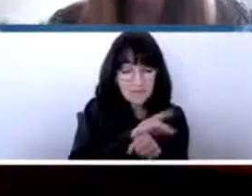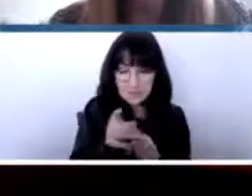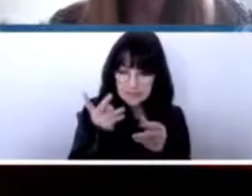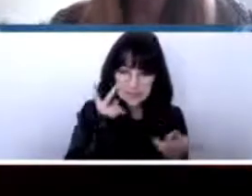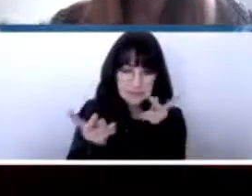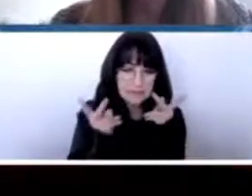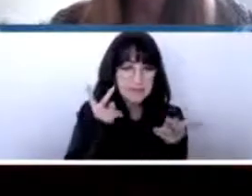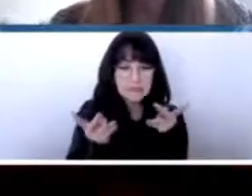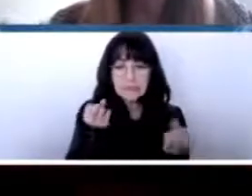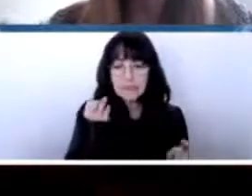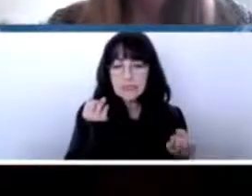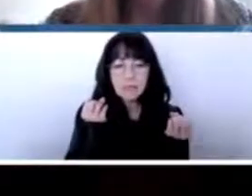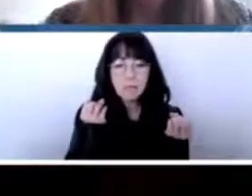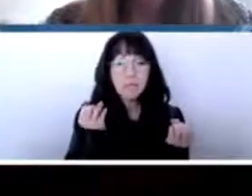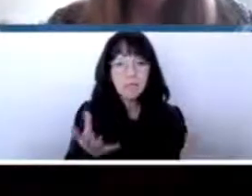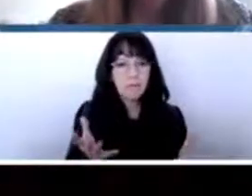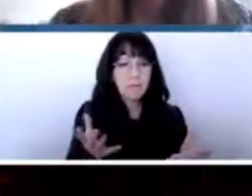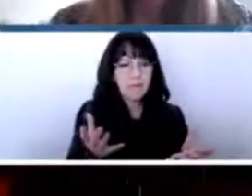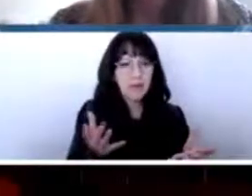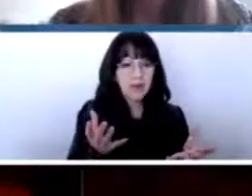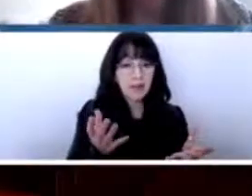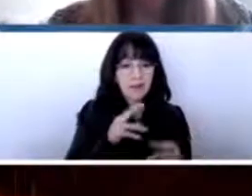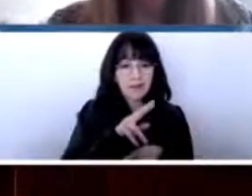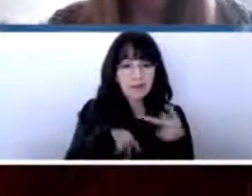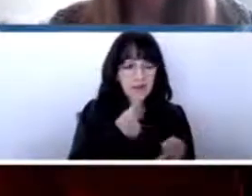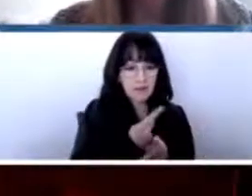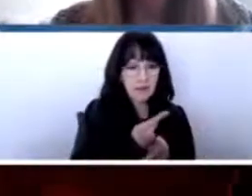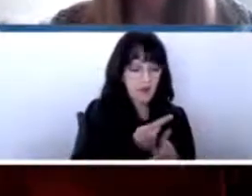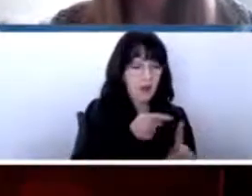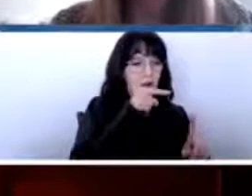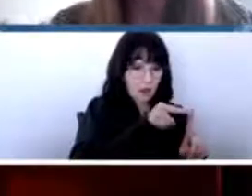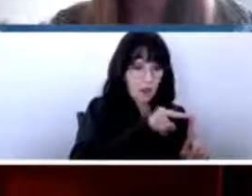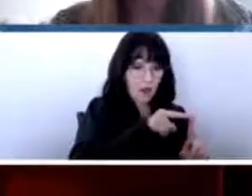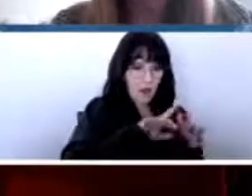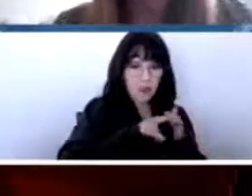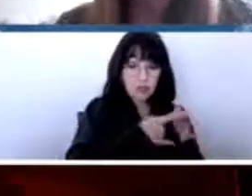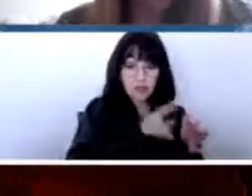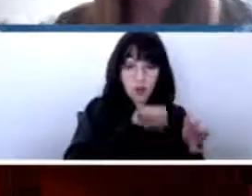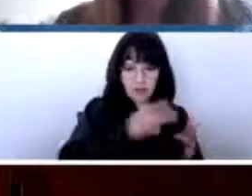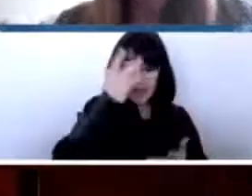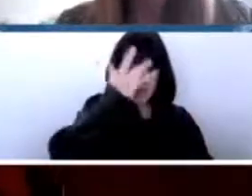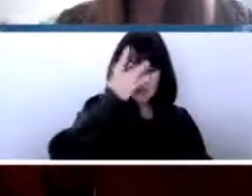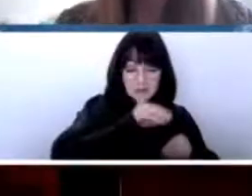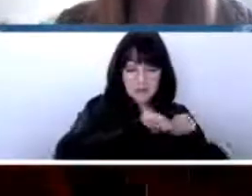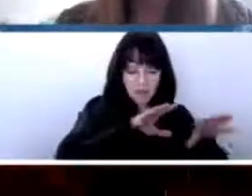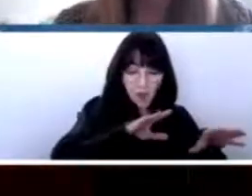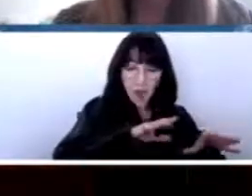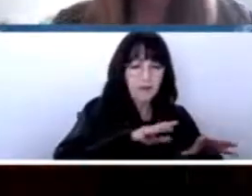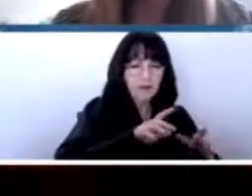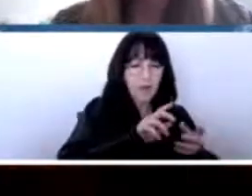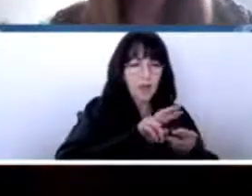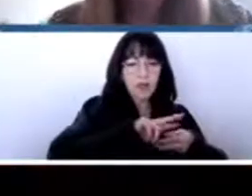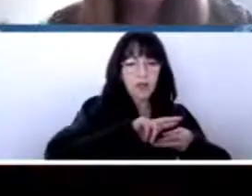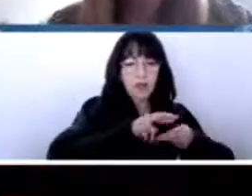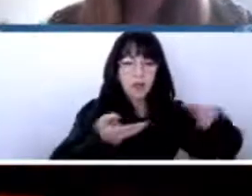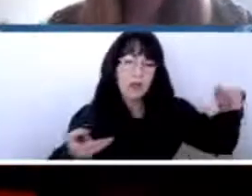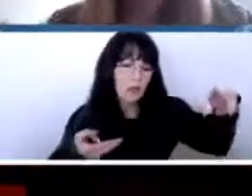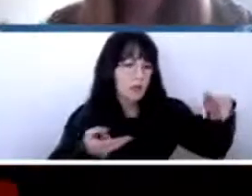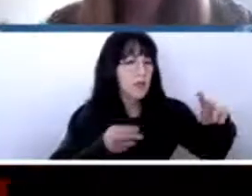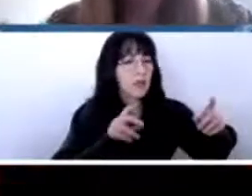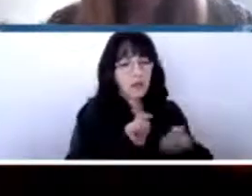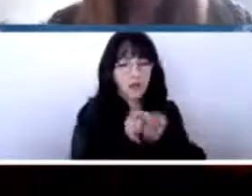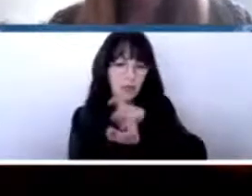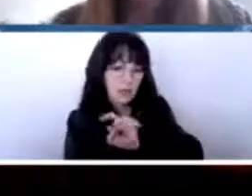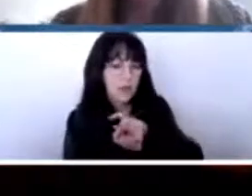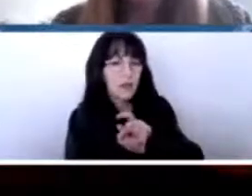of mutations and different variants that have different characteristics, some more responsive to the